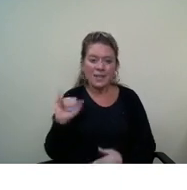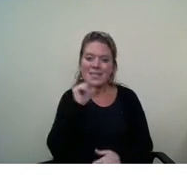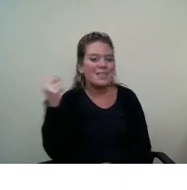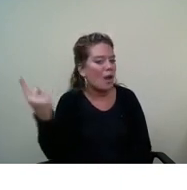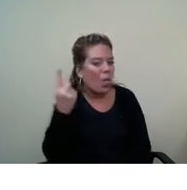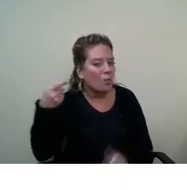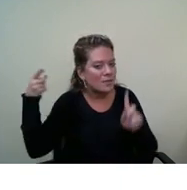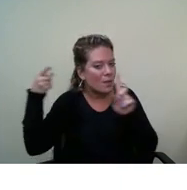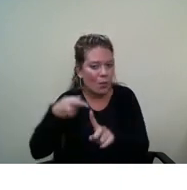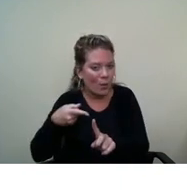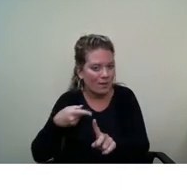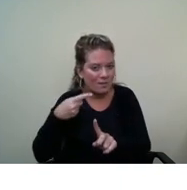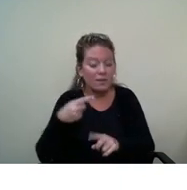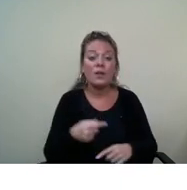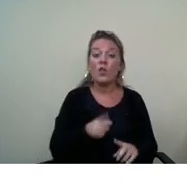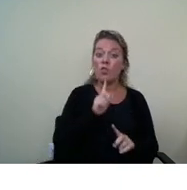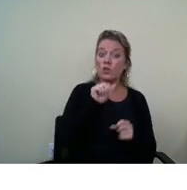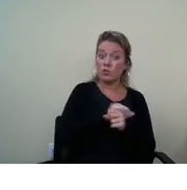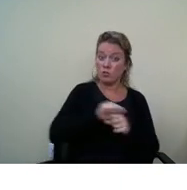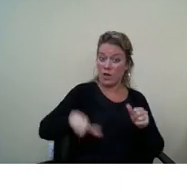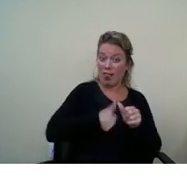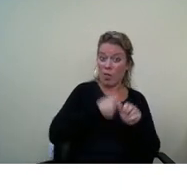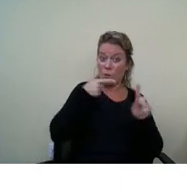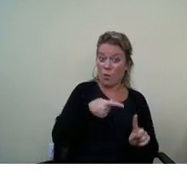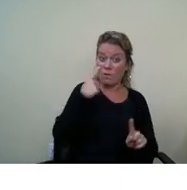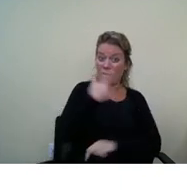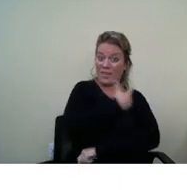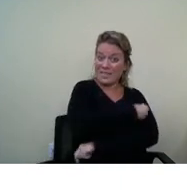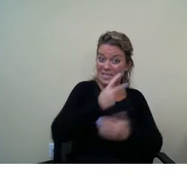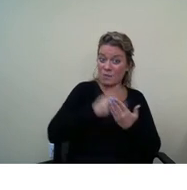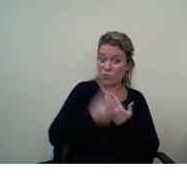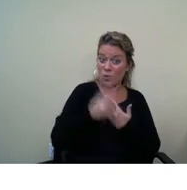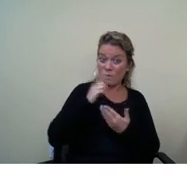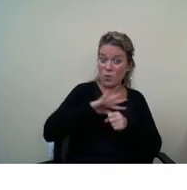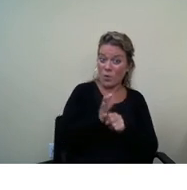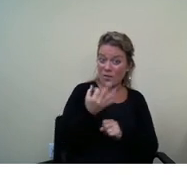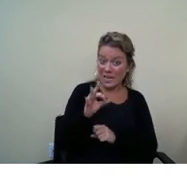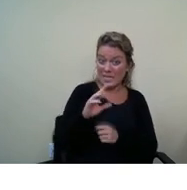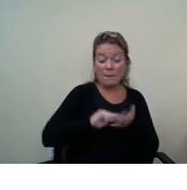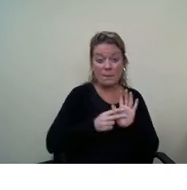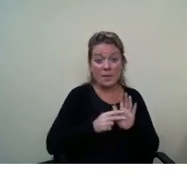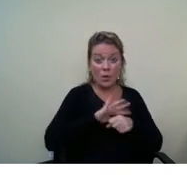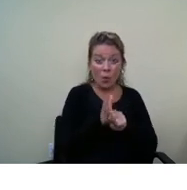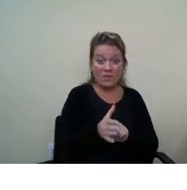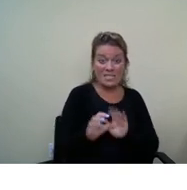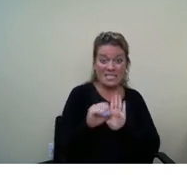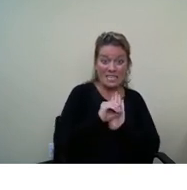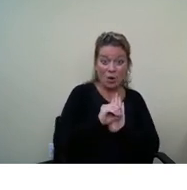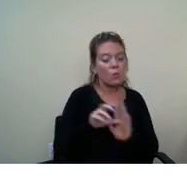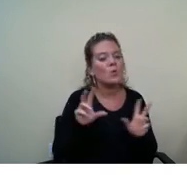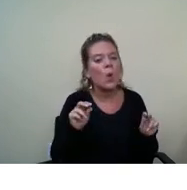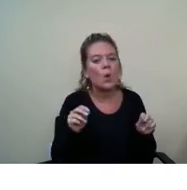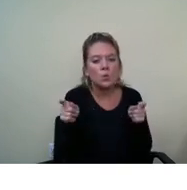point of a vaccine. The goal of a vaccine program for COVID-19 is not necessarily to get to COVID-0, but it's to tame this virus,